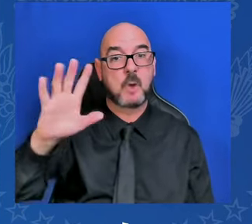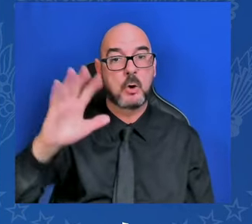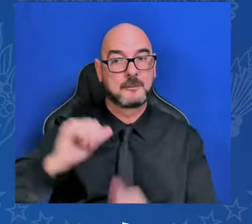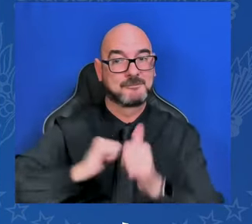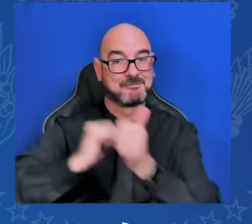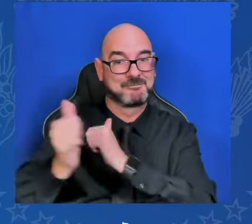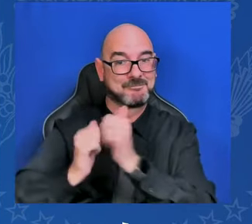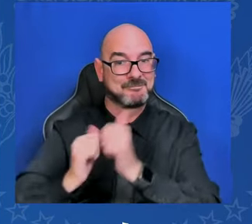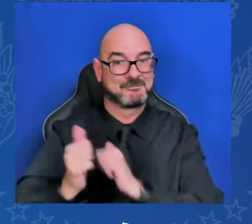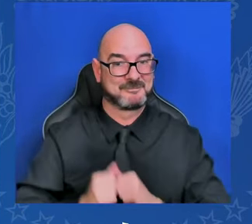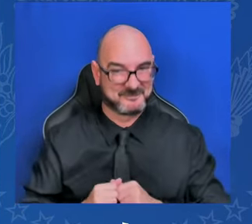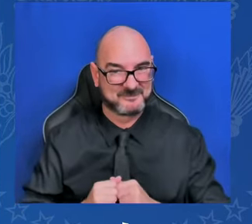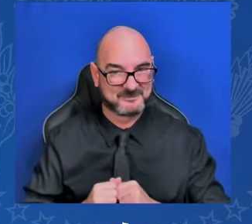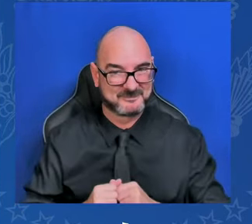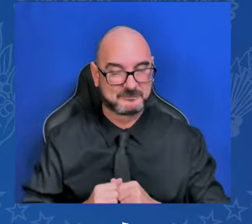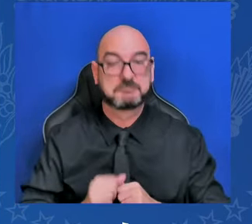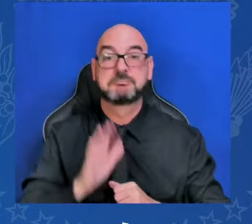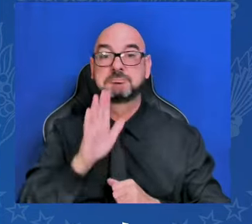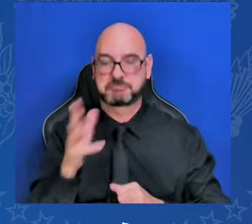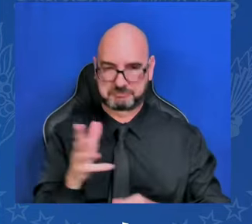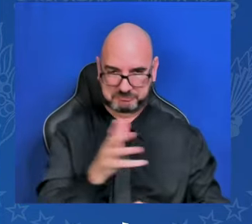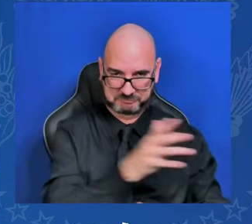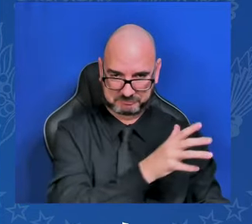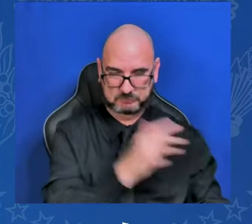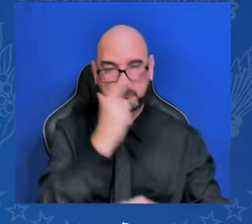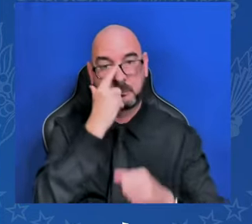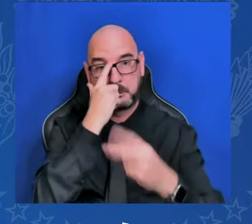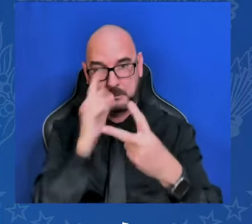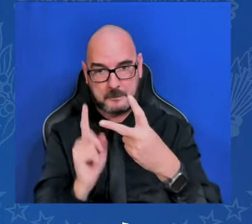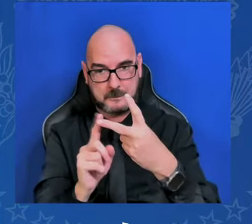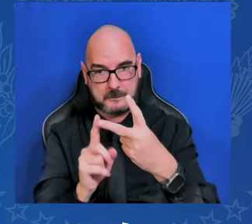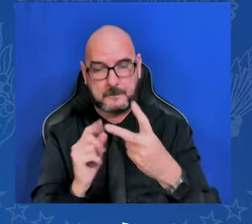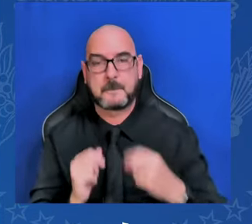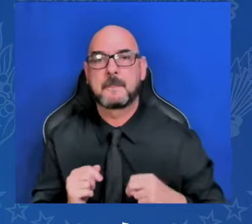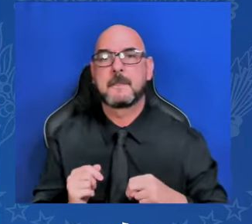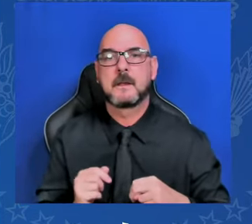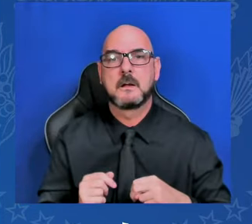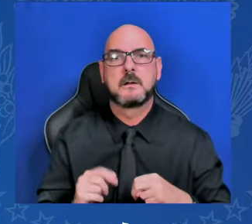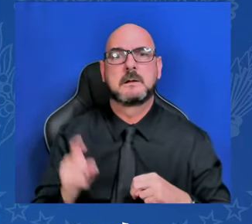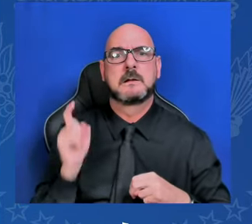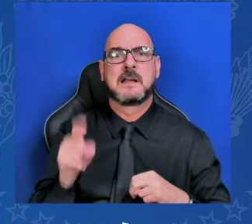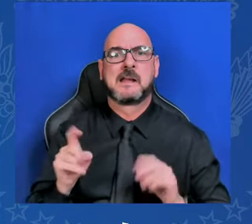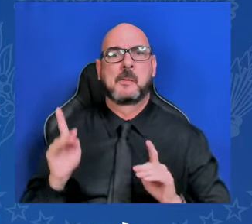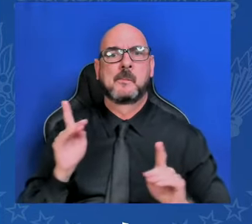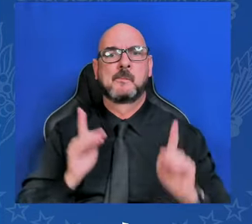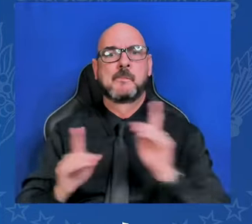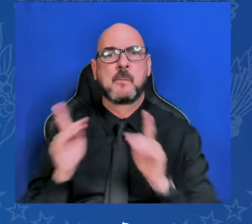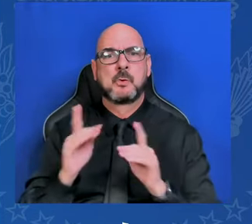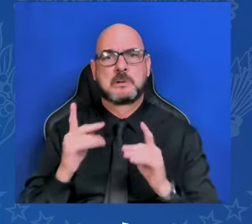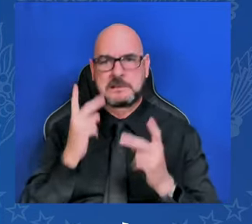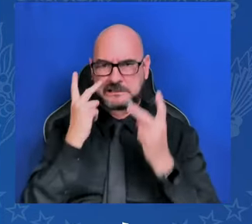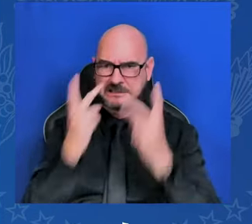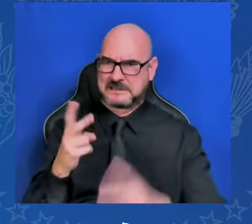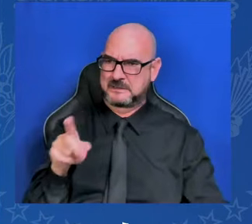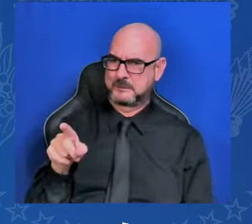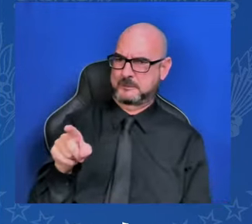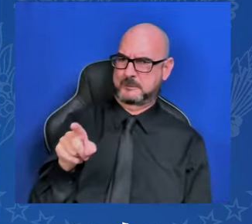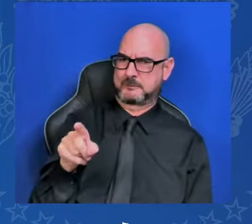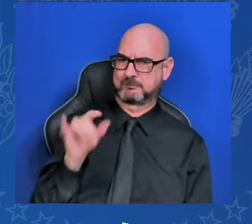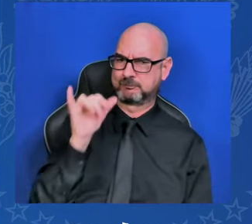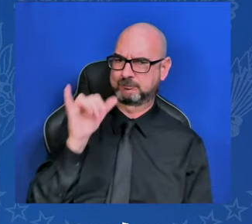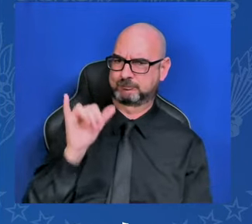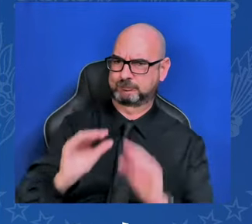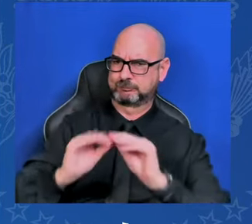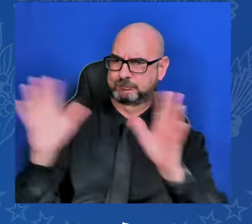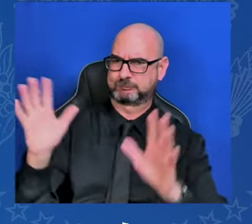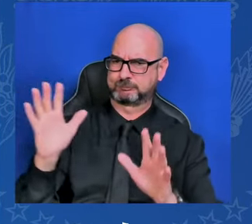We have to make the contrast, the choice, crystal clear through our friends on the other side to make it easy for us. Time